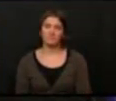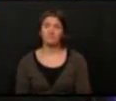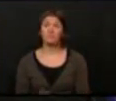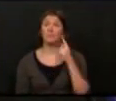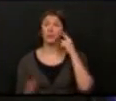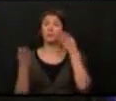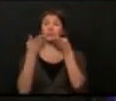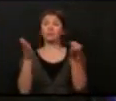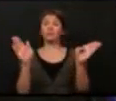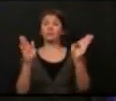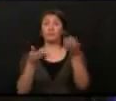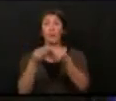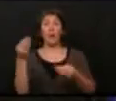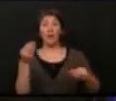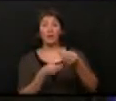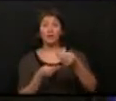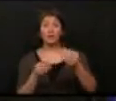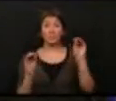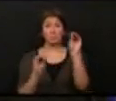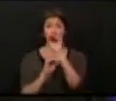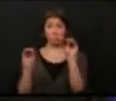and some of the structural differences,